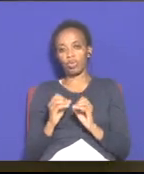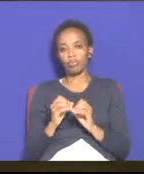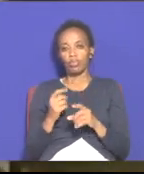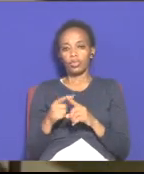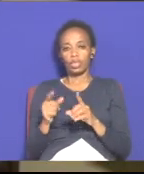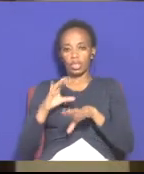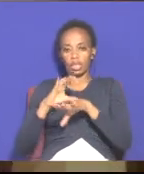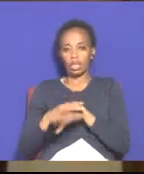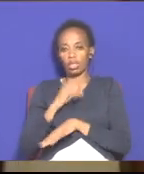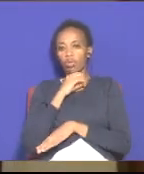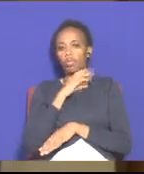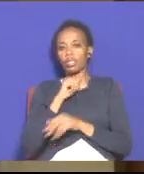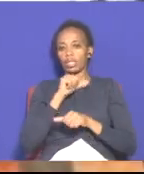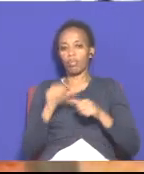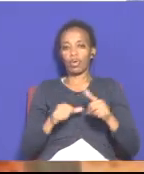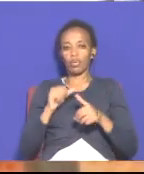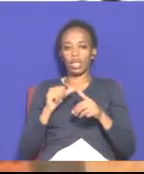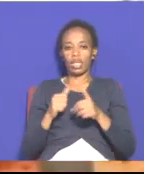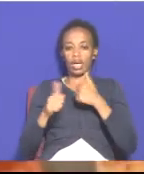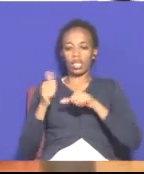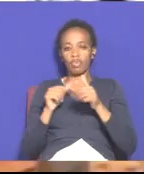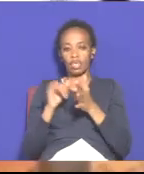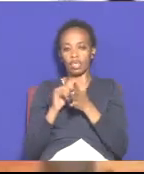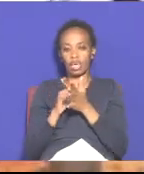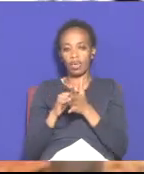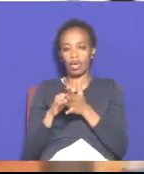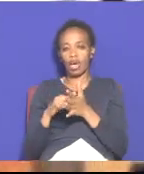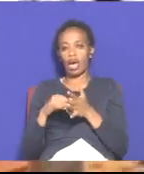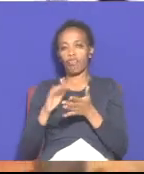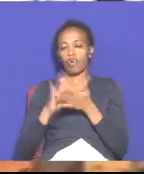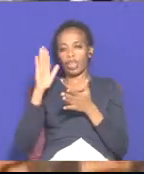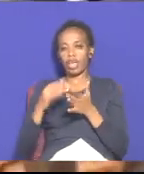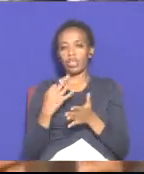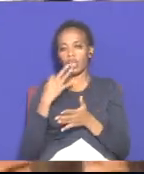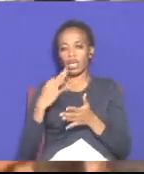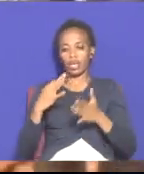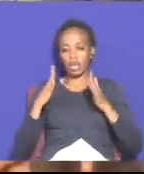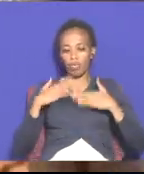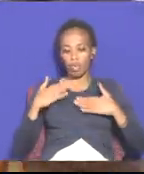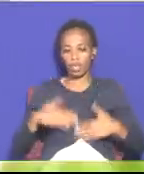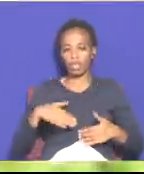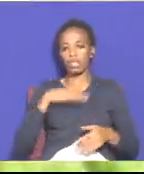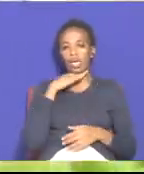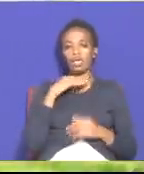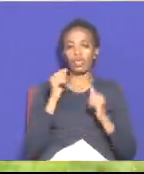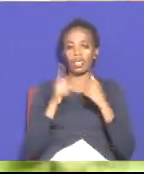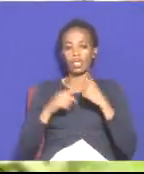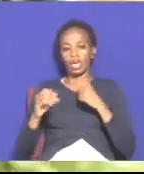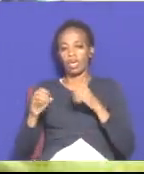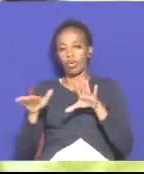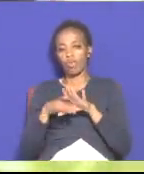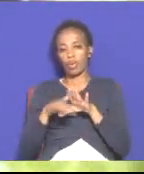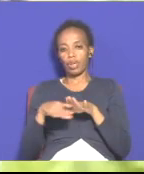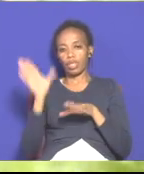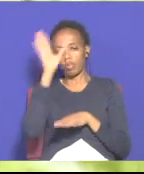despite receiving complaints about the cult's activities, which have claimed more than 300 bodies so far, with 600 of the cult members said